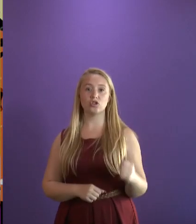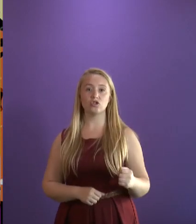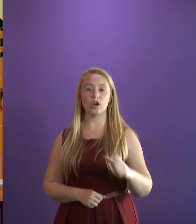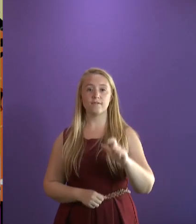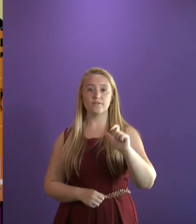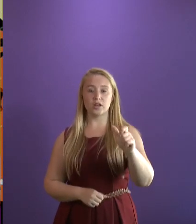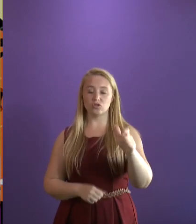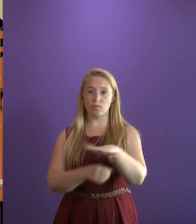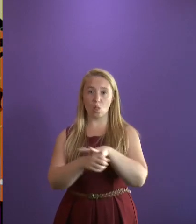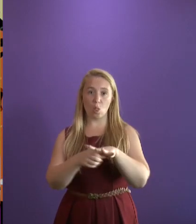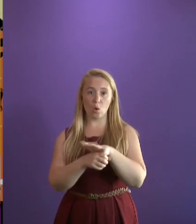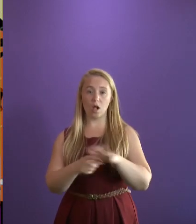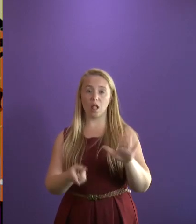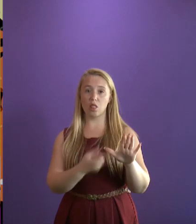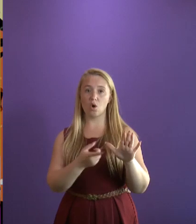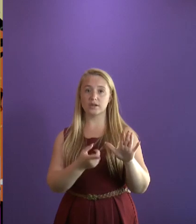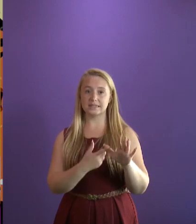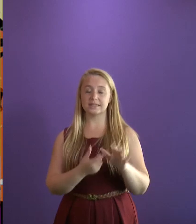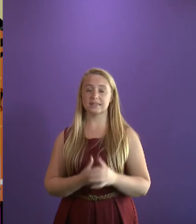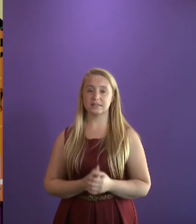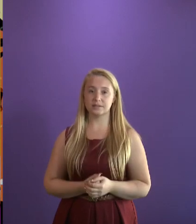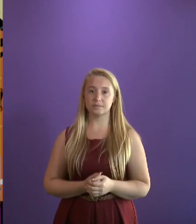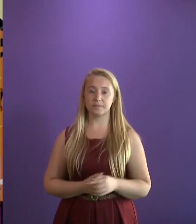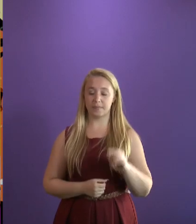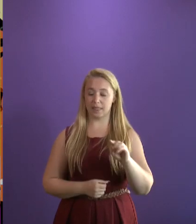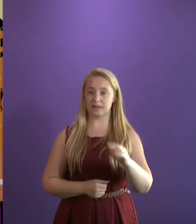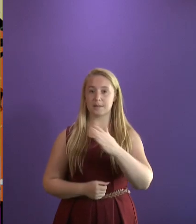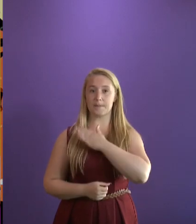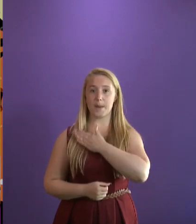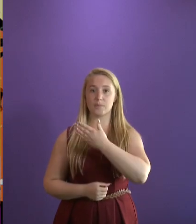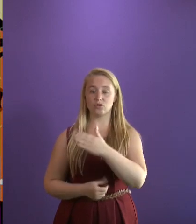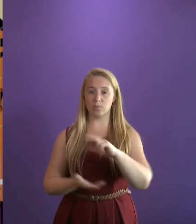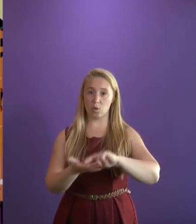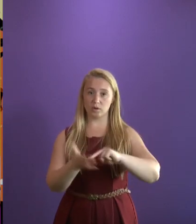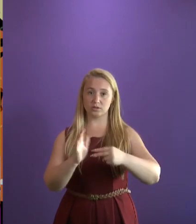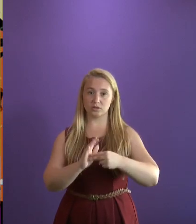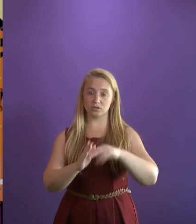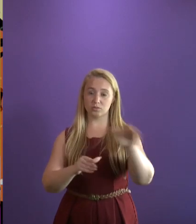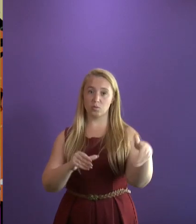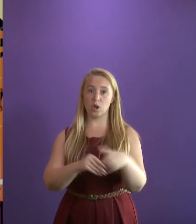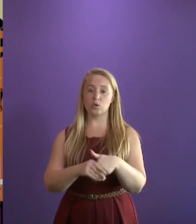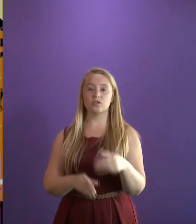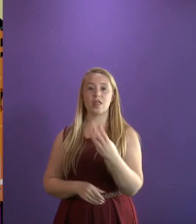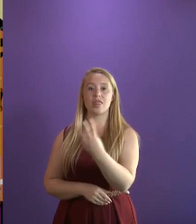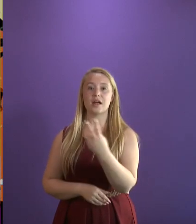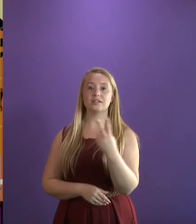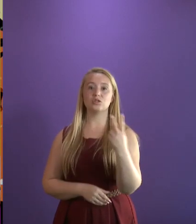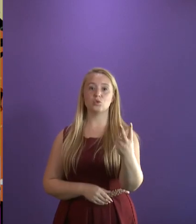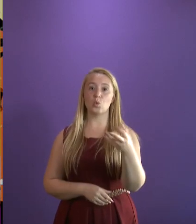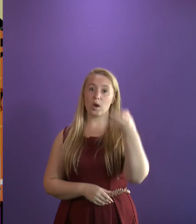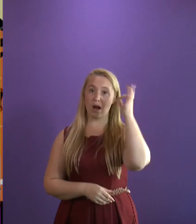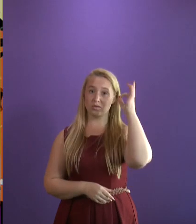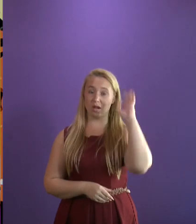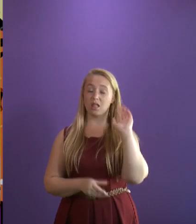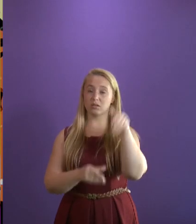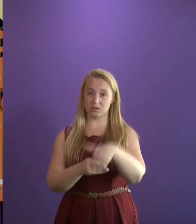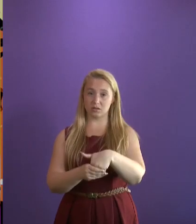Scottish Local Authorities, or COSLA, a membership organisation that includes all 32 of Scotland's